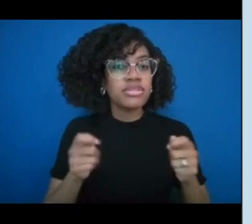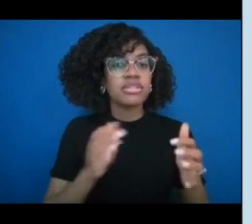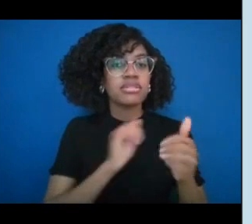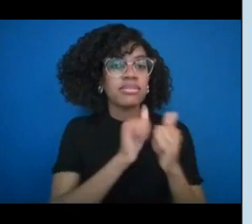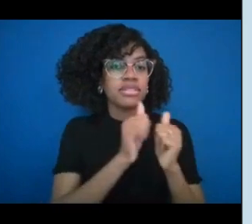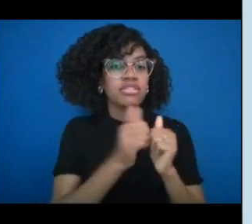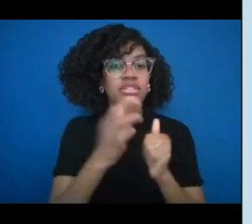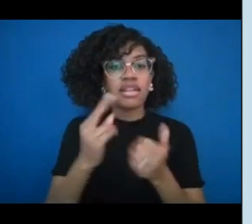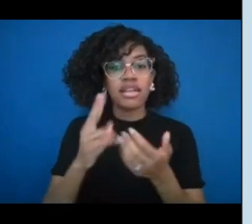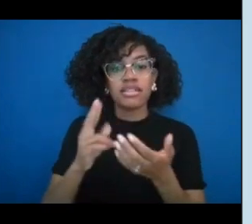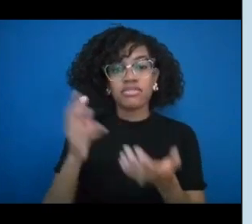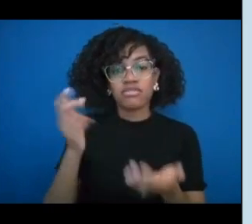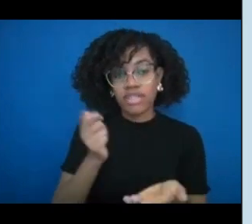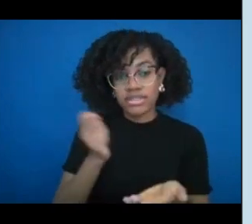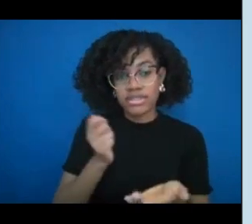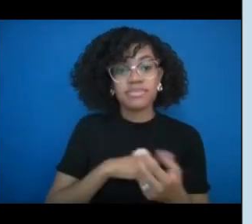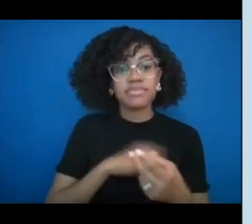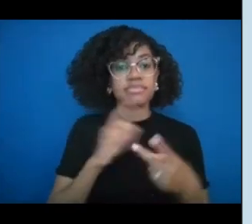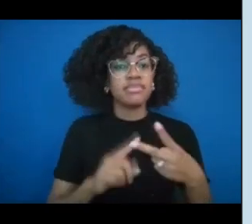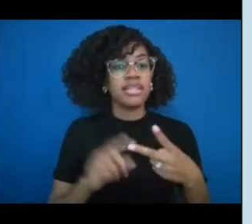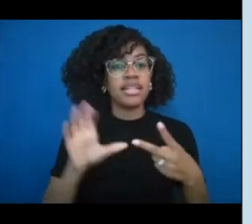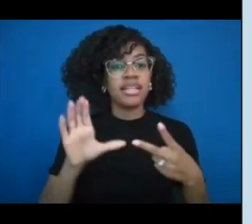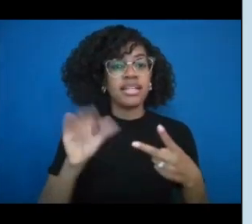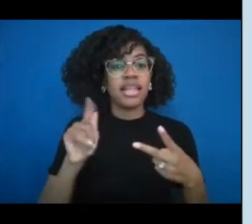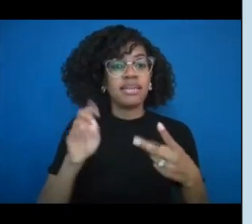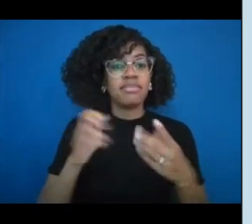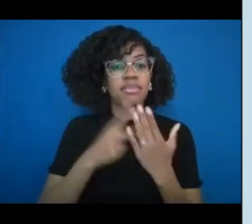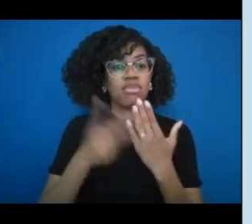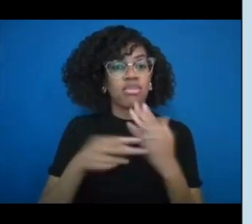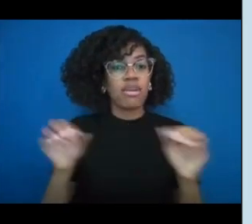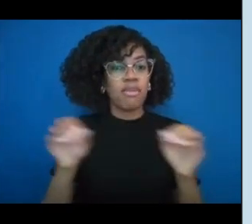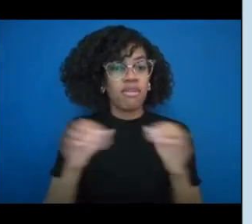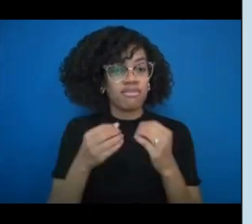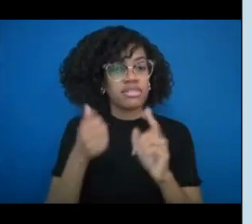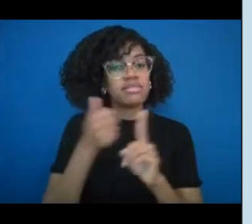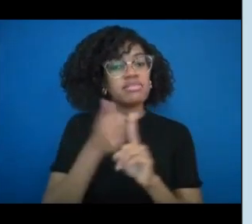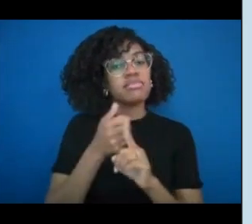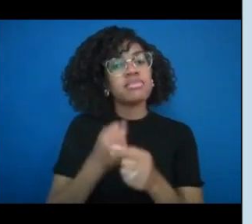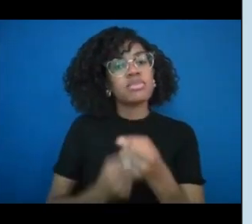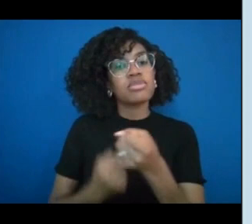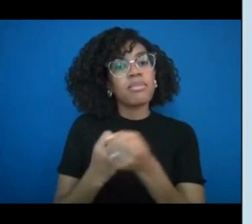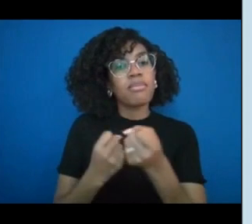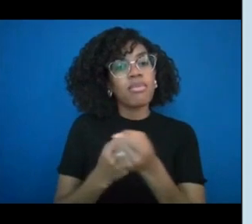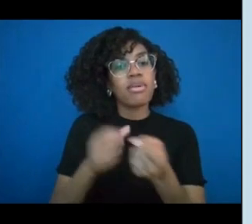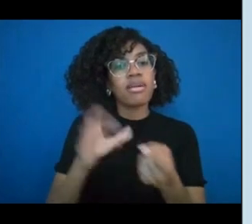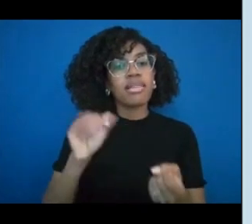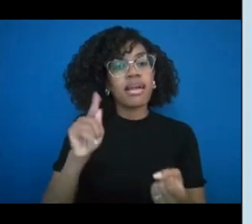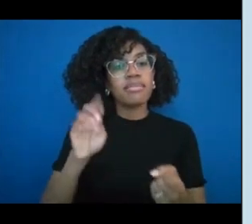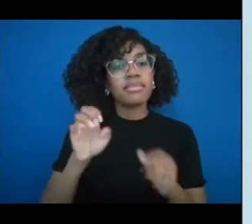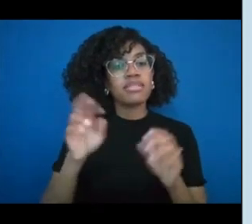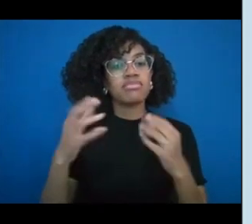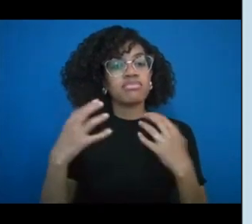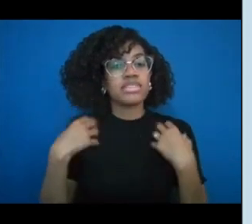The Climate Program Office, which is supporting climate resilience technical assistance,